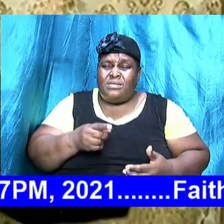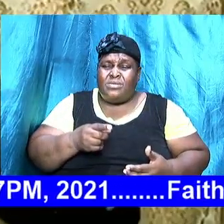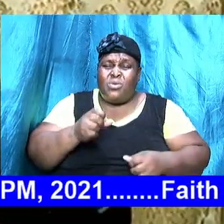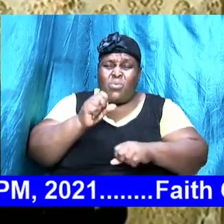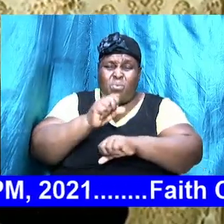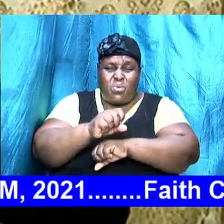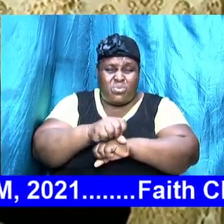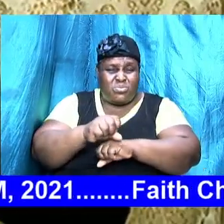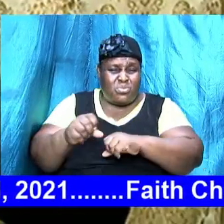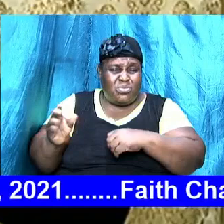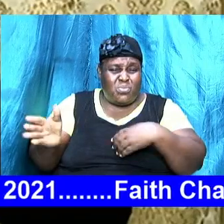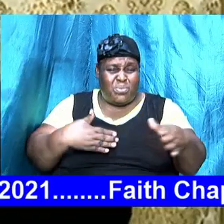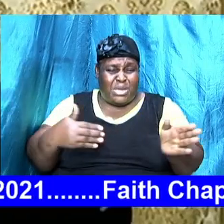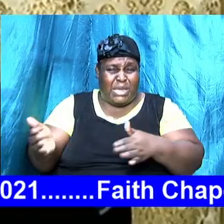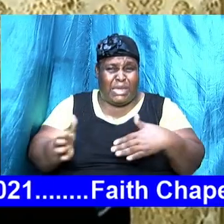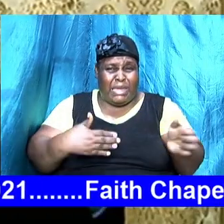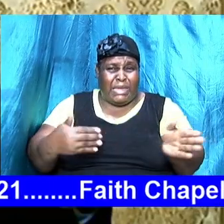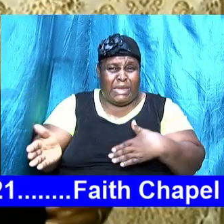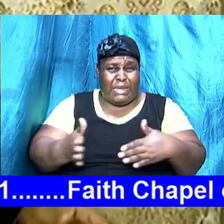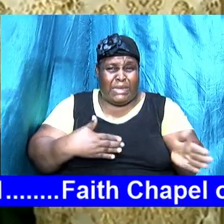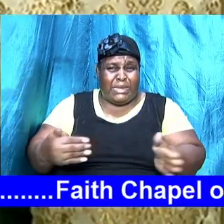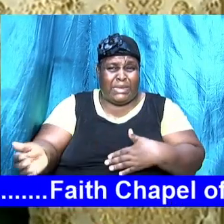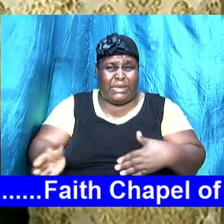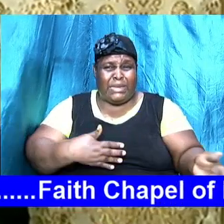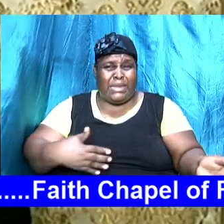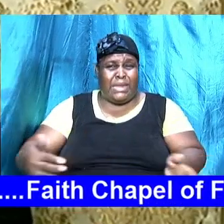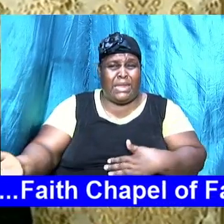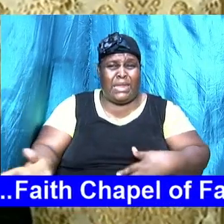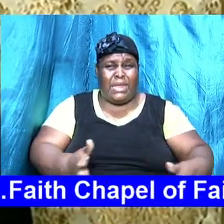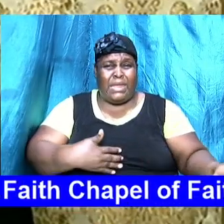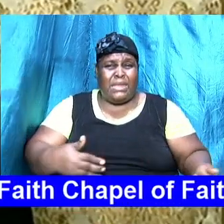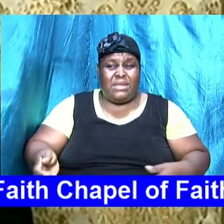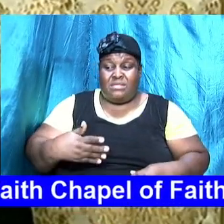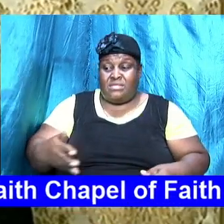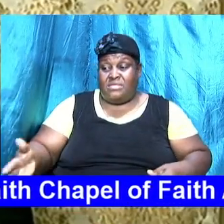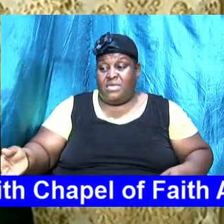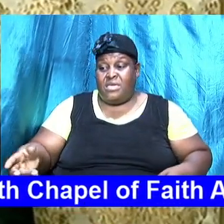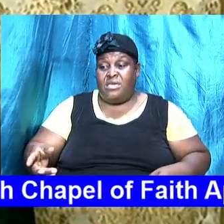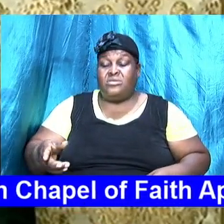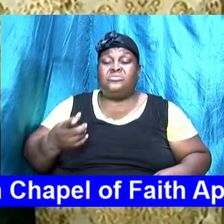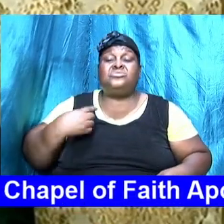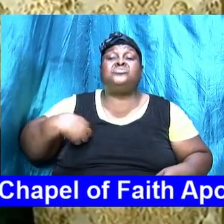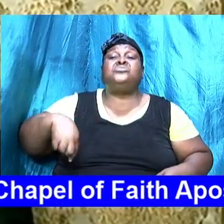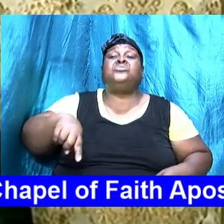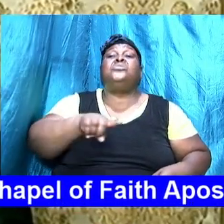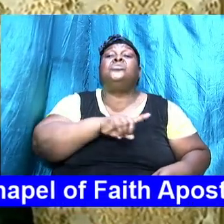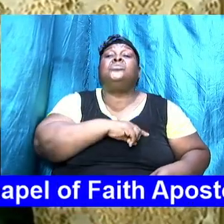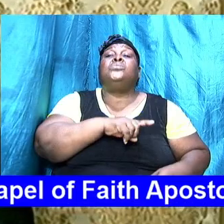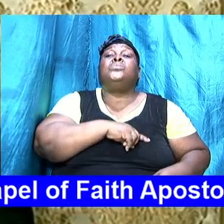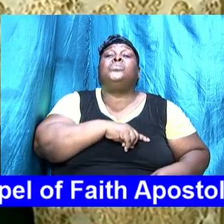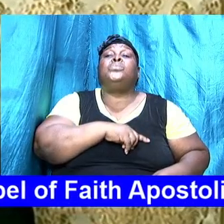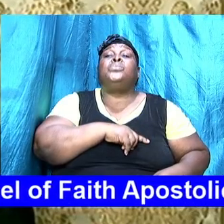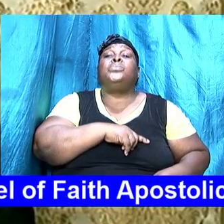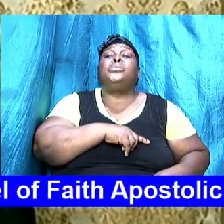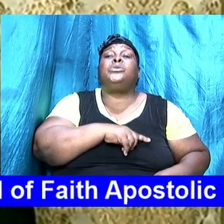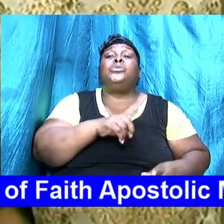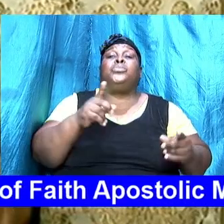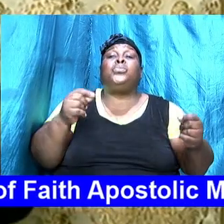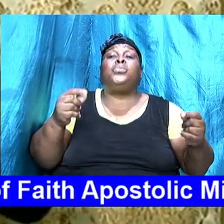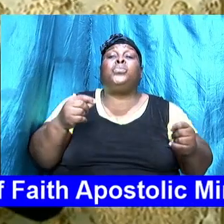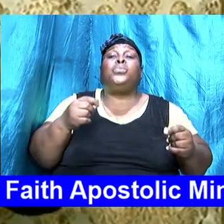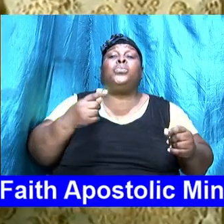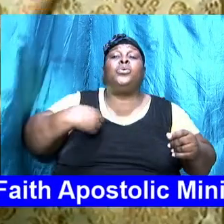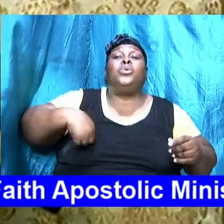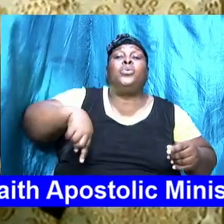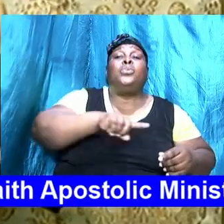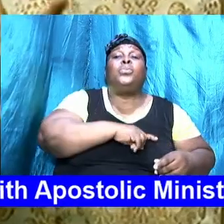in life. You would be surprised. The things that we sow, we reap. The things that